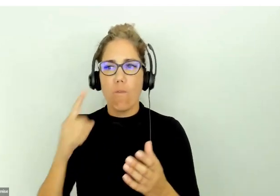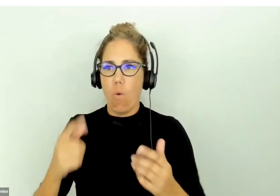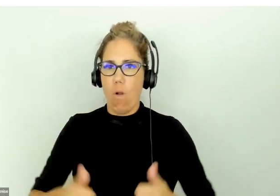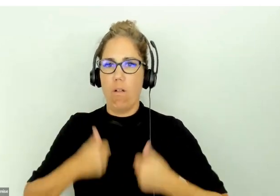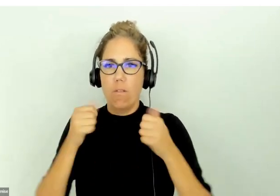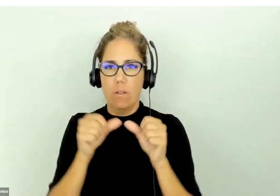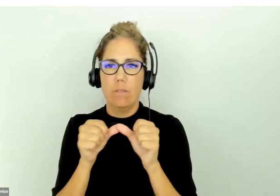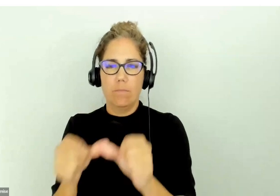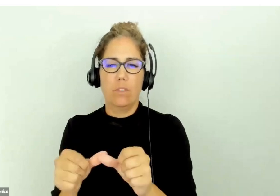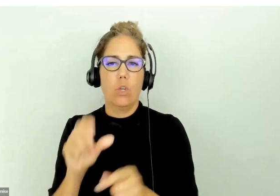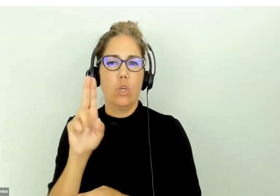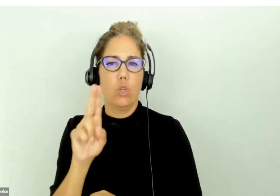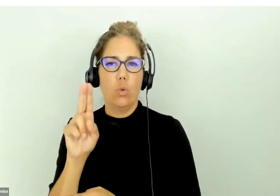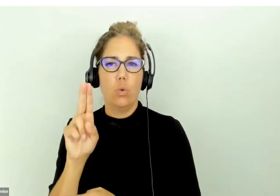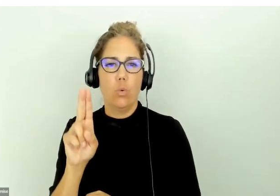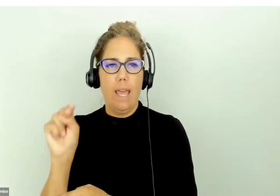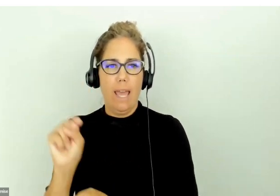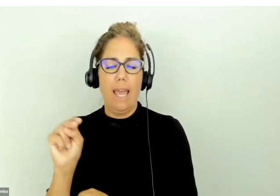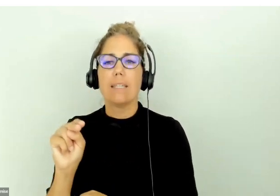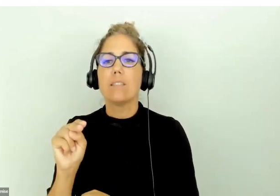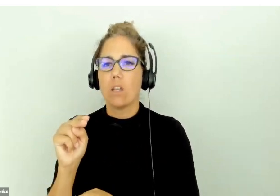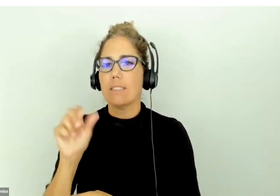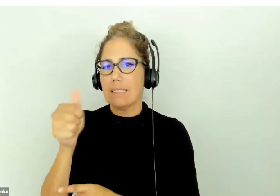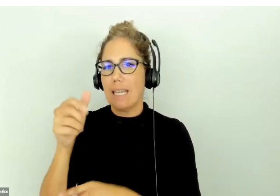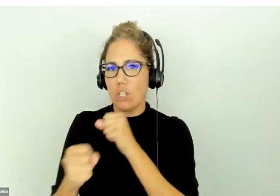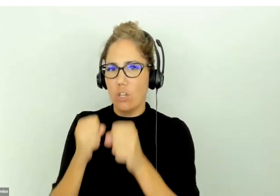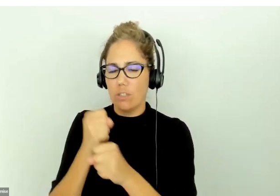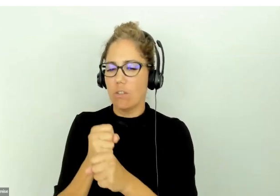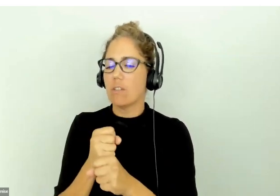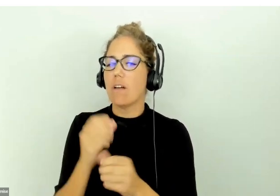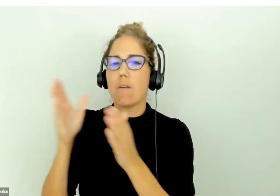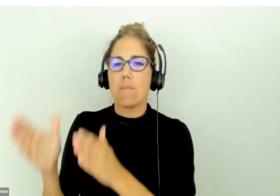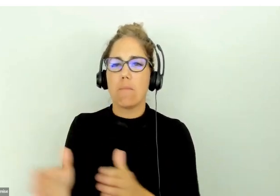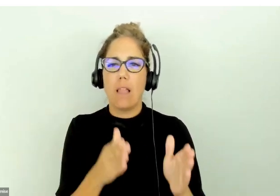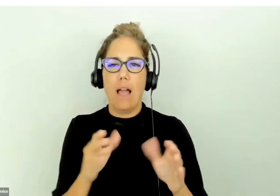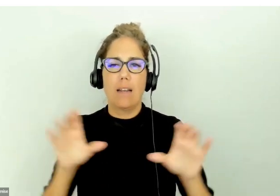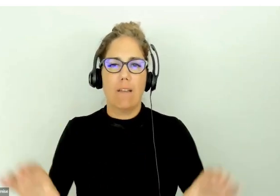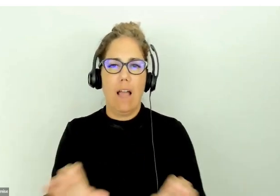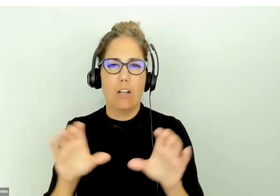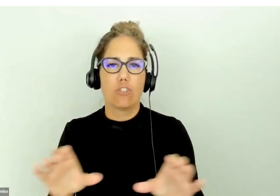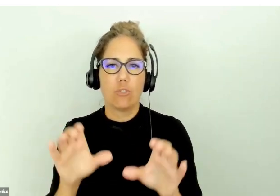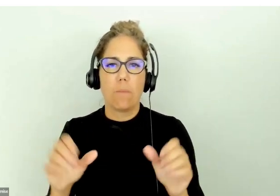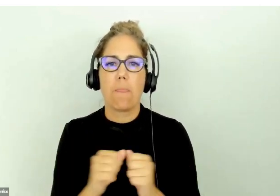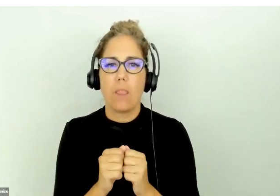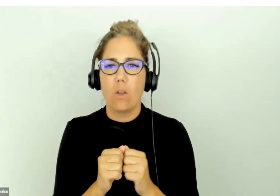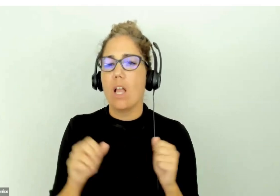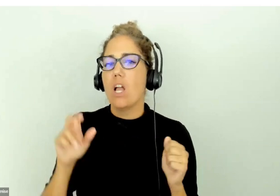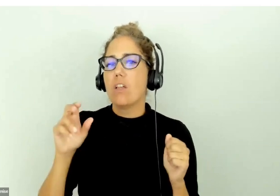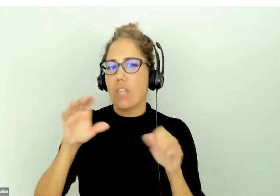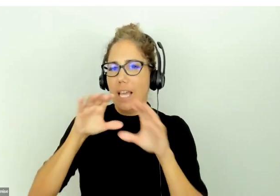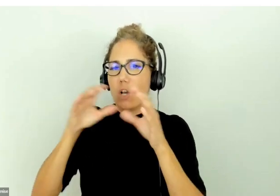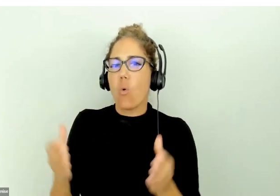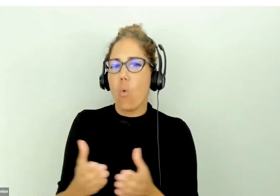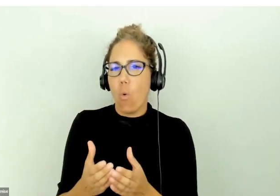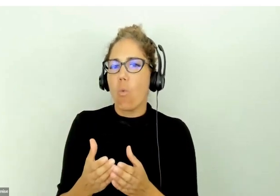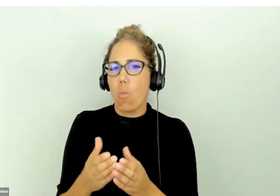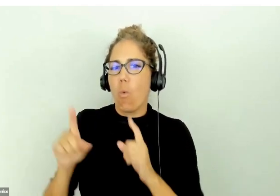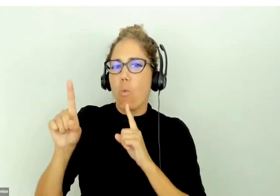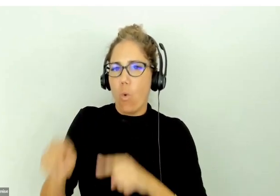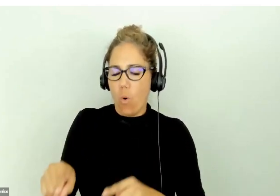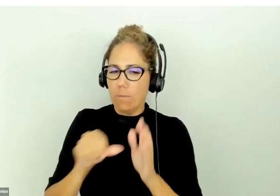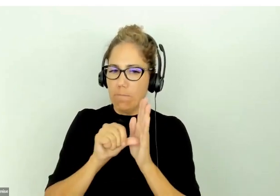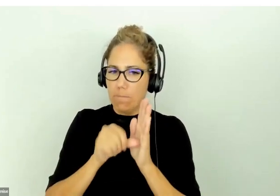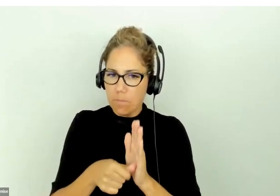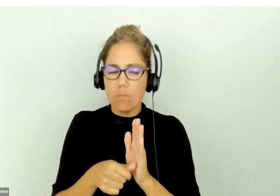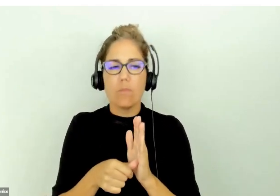the UN Decade of Healthy Aging Plan of Action. These global reports emphasize that